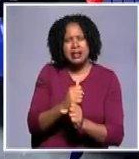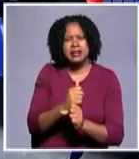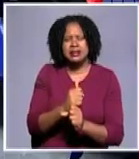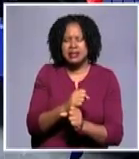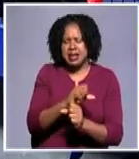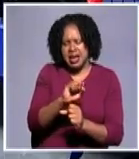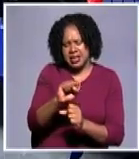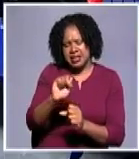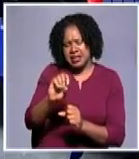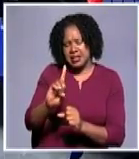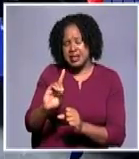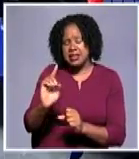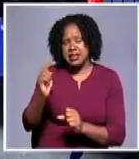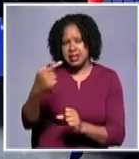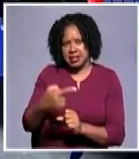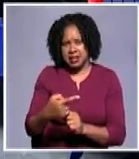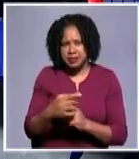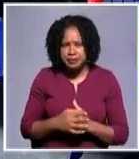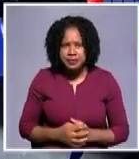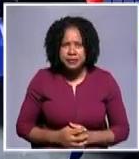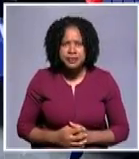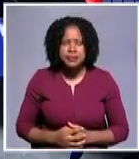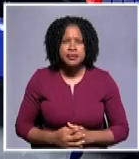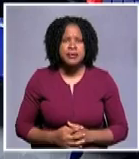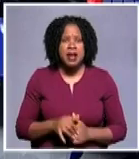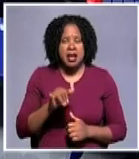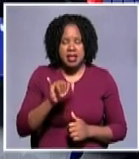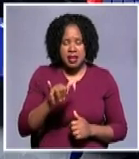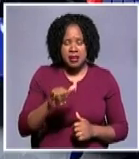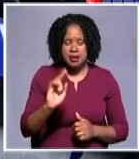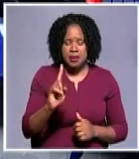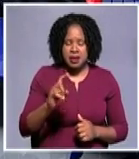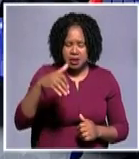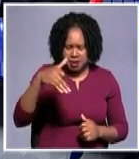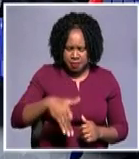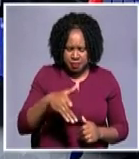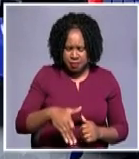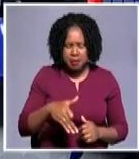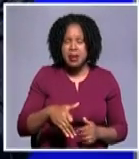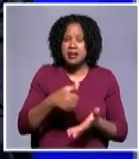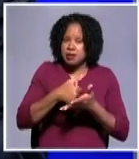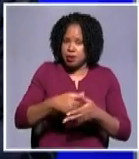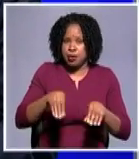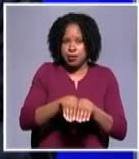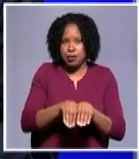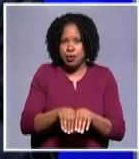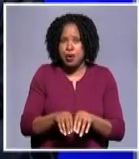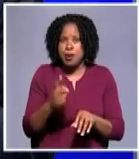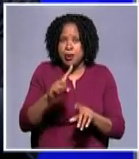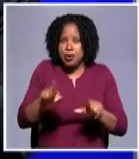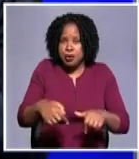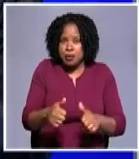Sustainable Development Goals. And that is what Namibia as a country is trying to do. The good thing here is